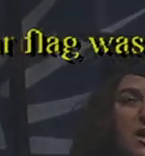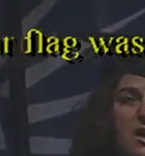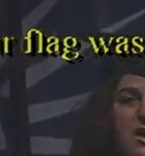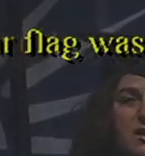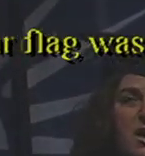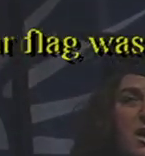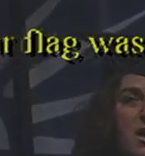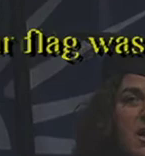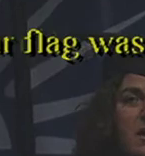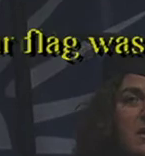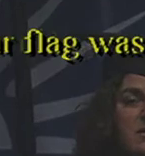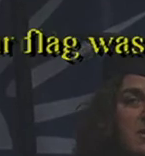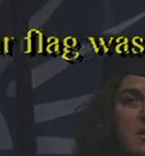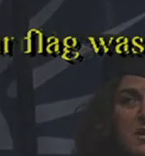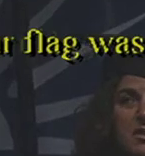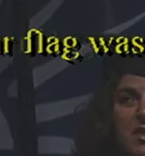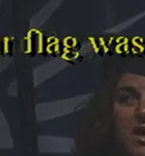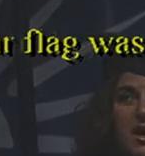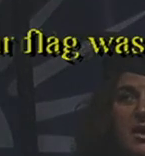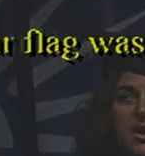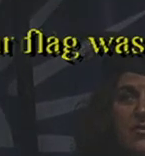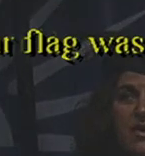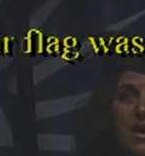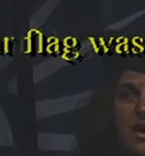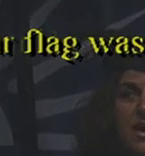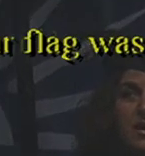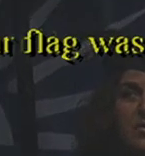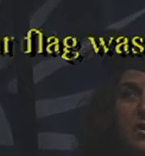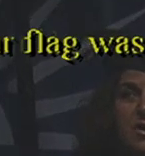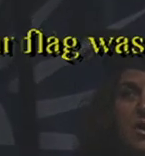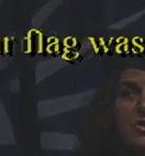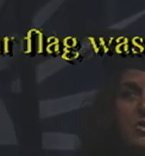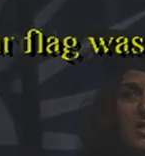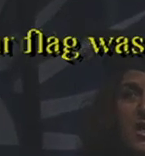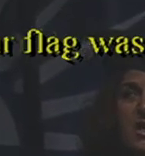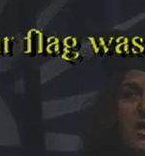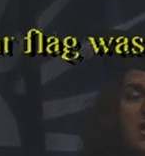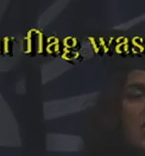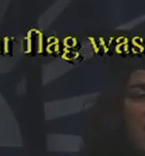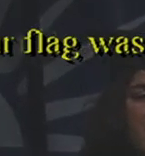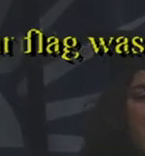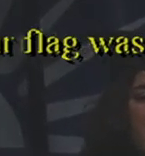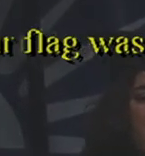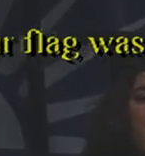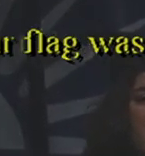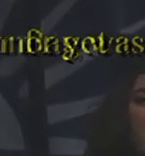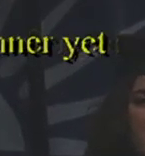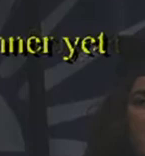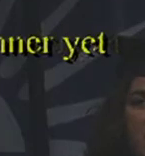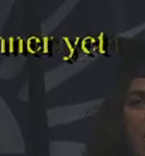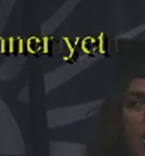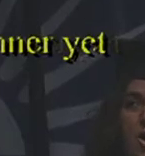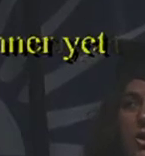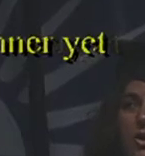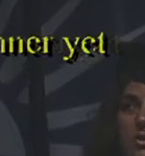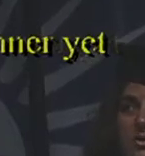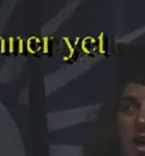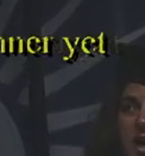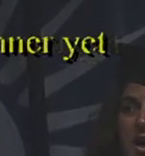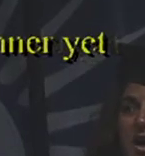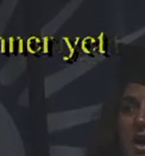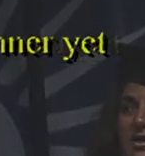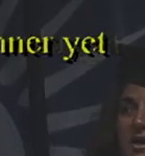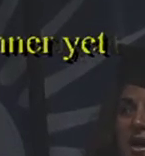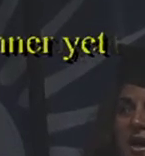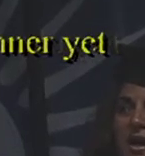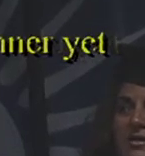the night that our flag was still there. Oh,